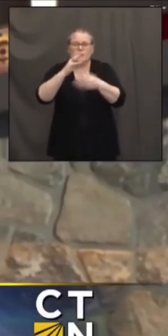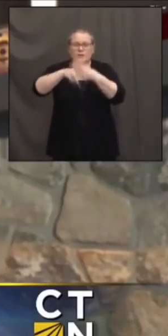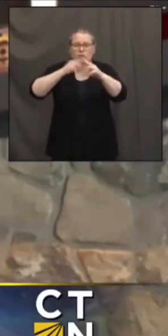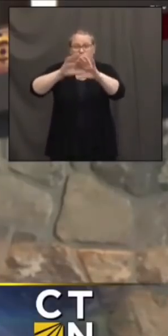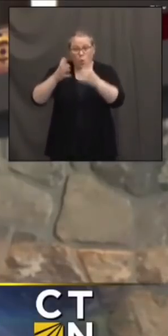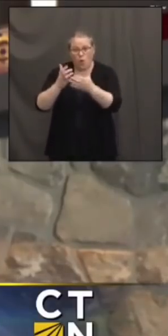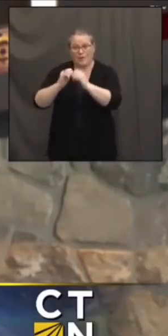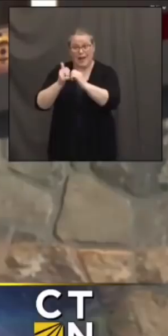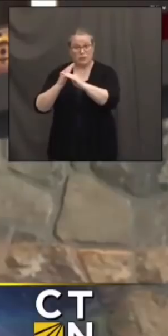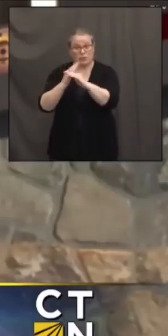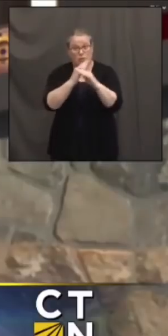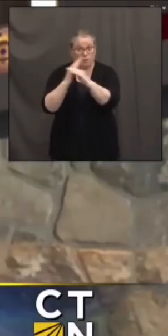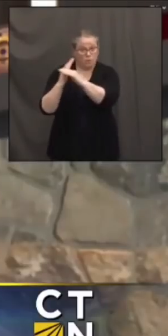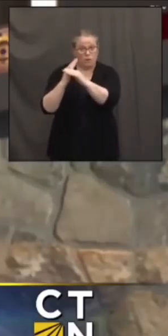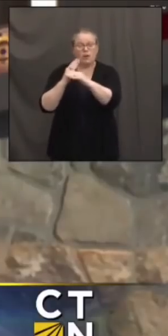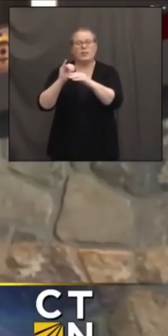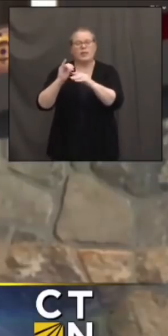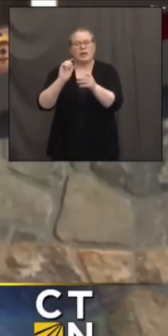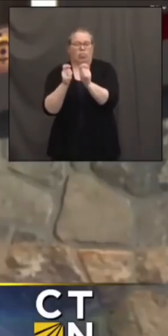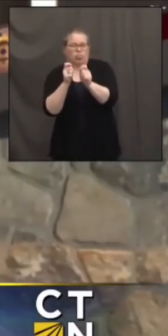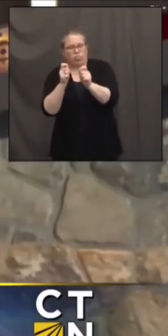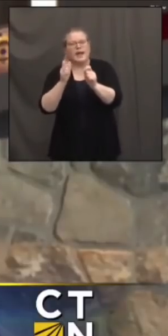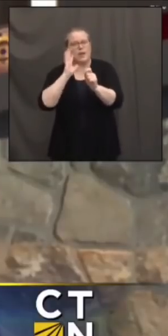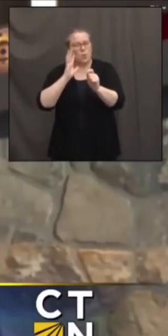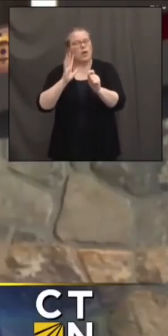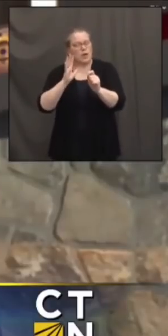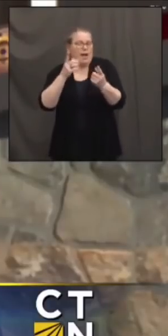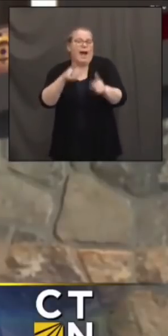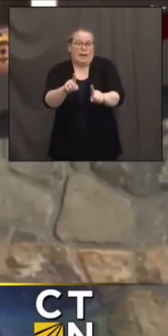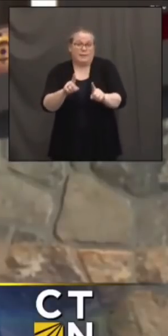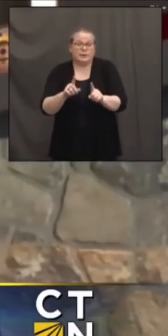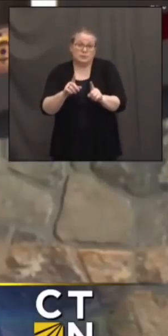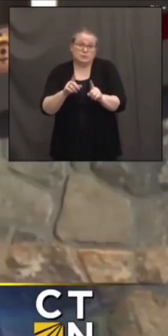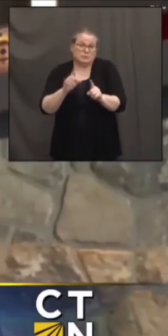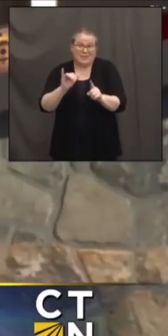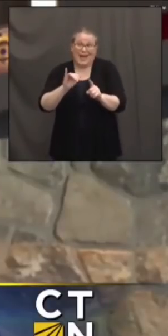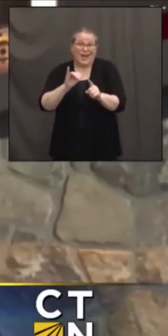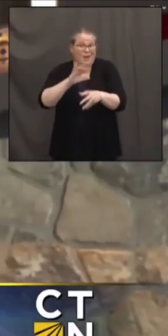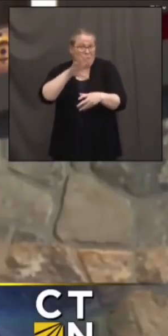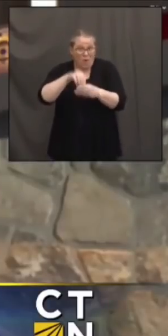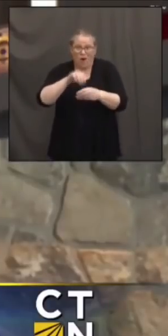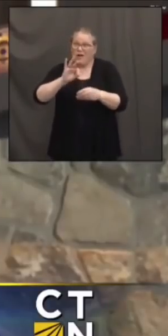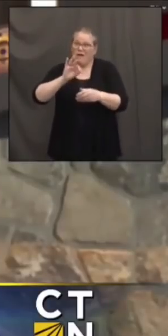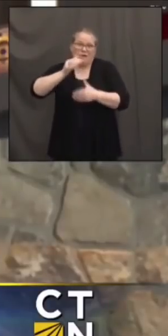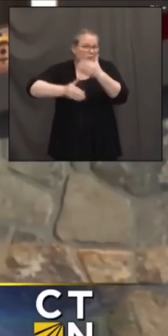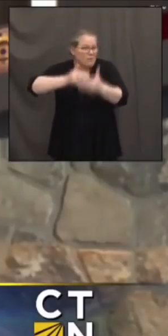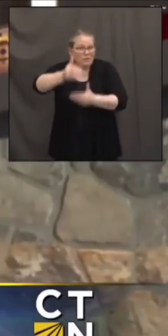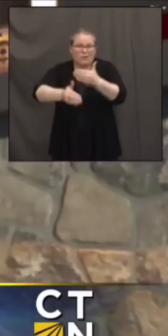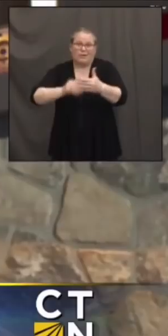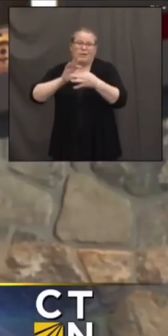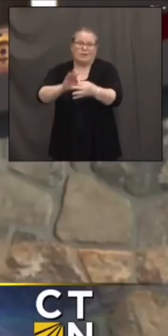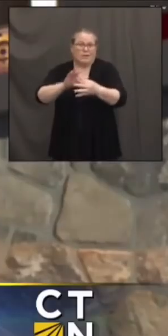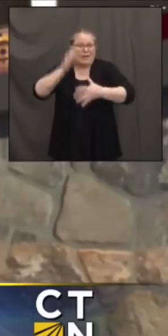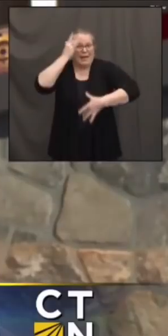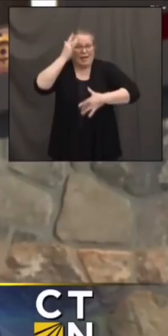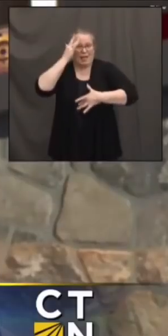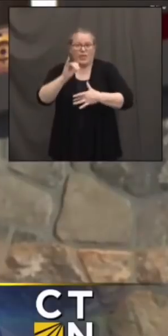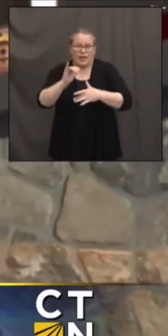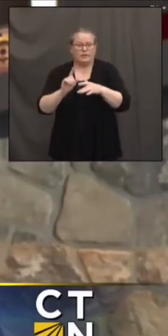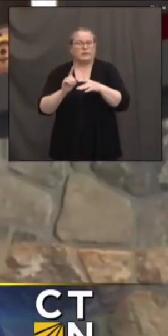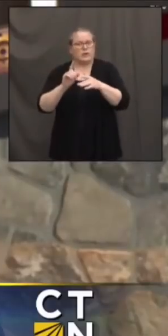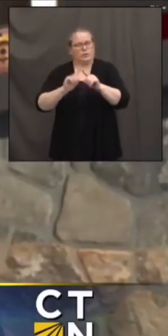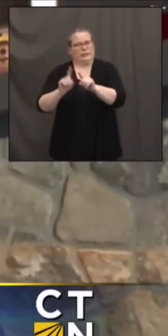out how to incorporate some of these mutations. So you're going to continue to see this. You're going to continue to see new strains emerge that incorporate different